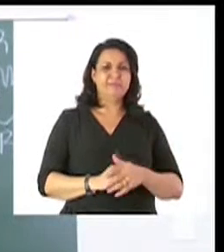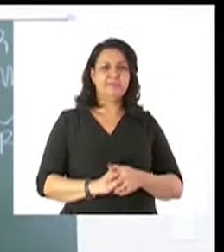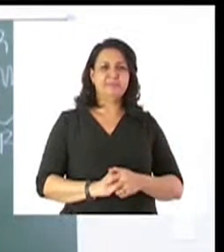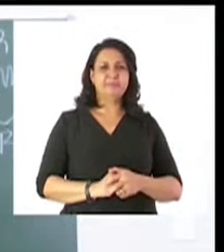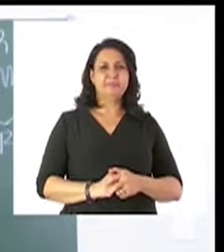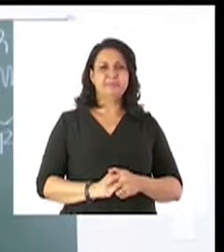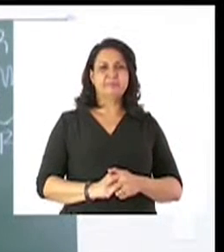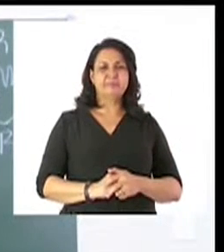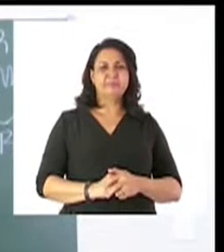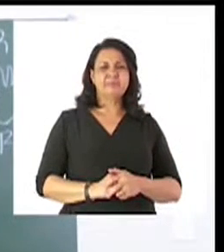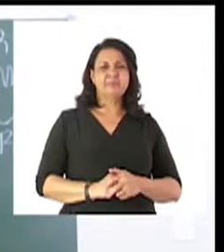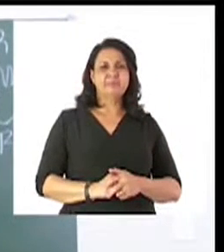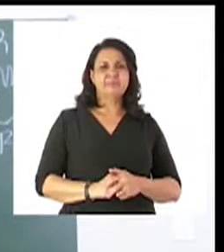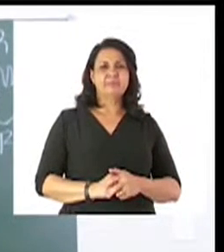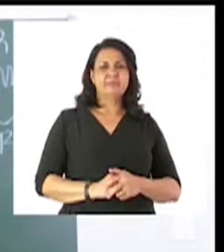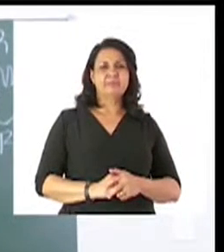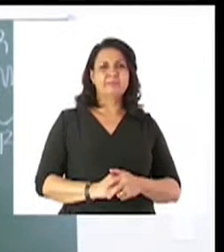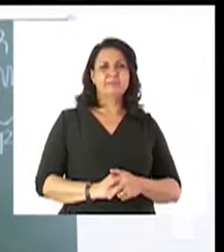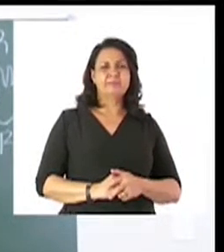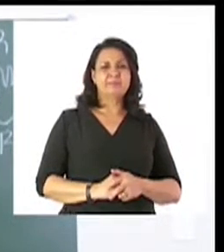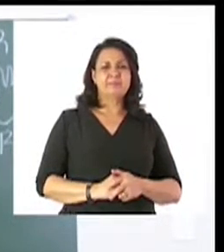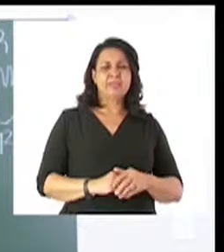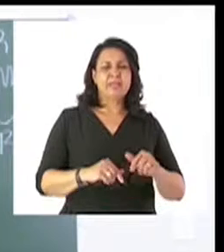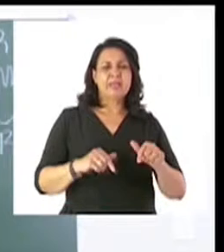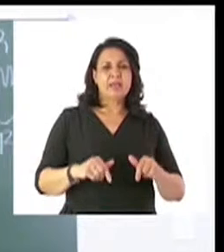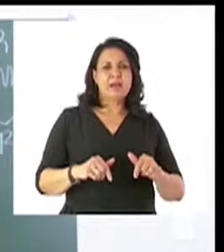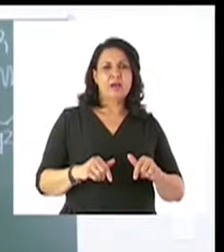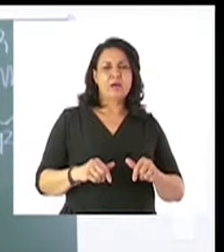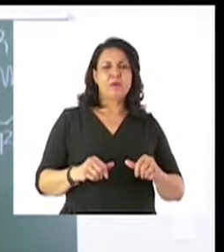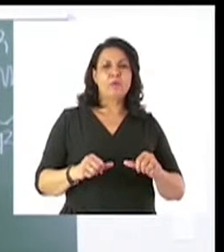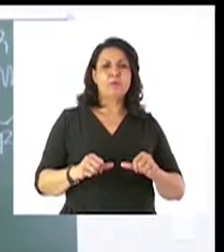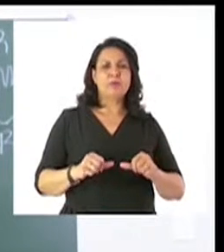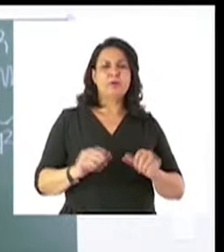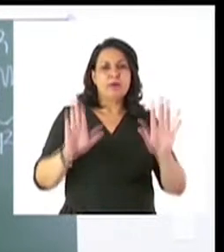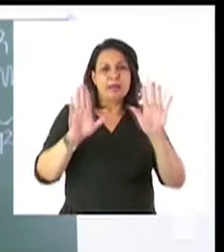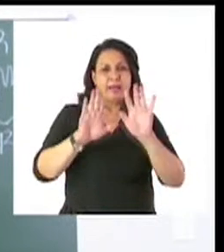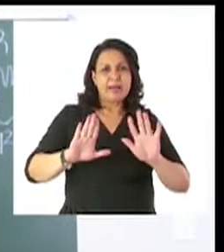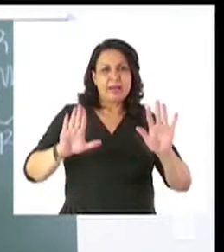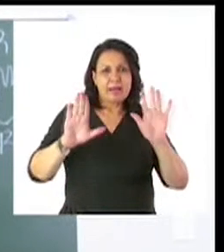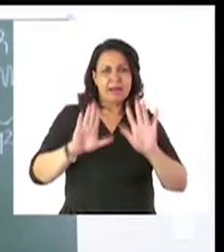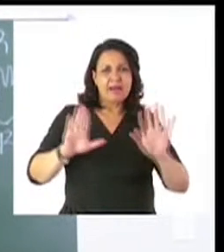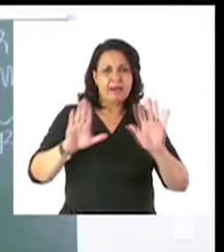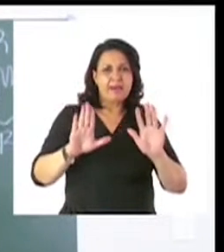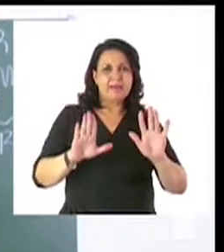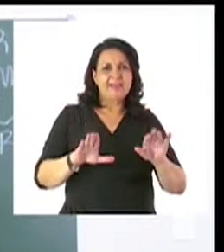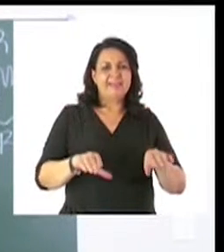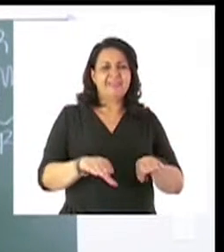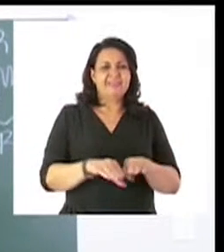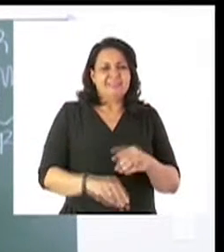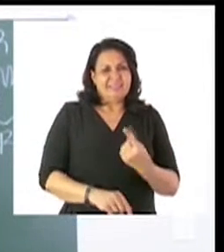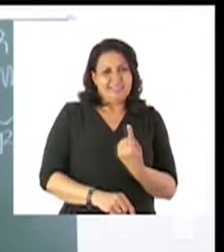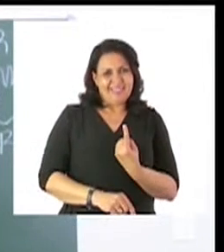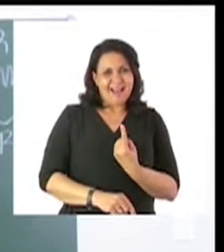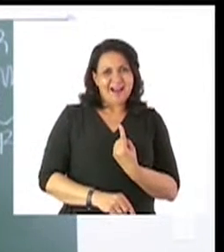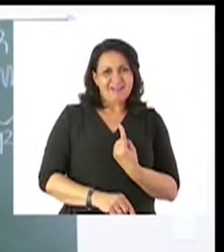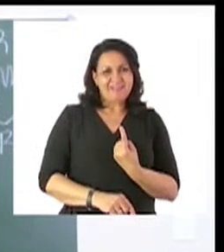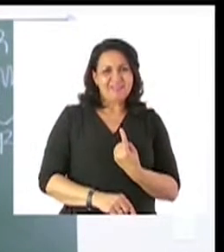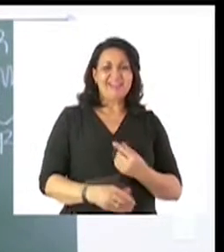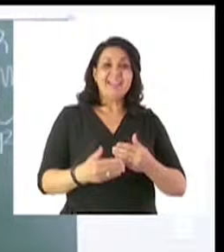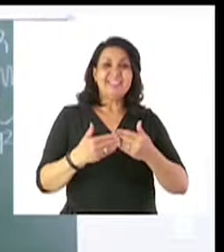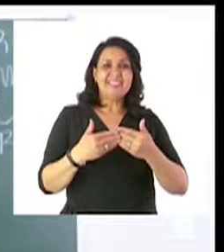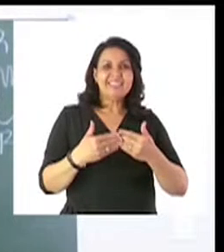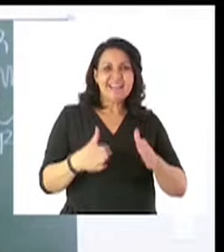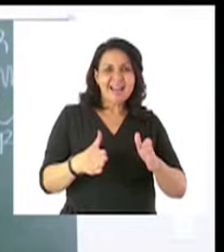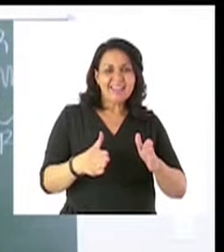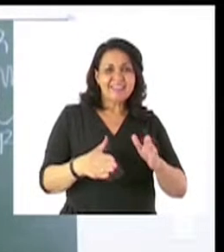done. Now, can you color it in all by yourself? Remember to start